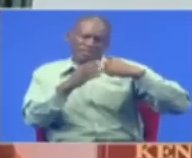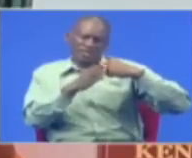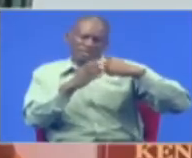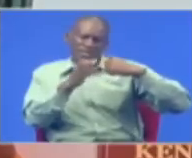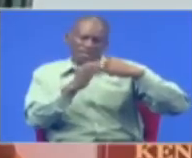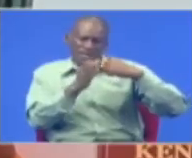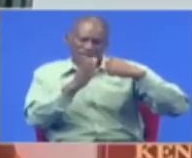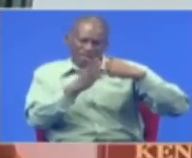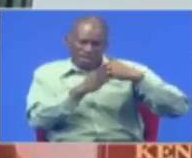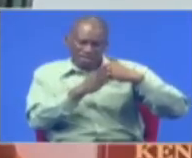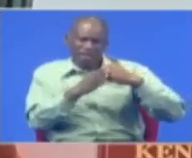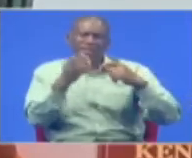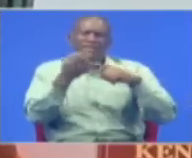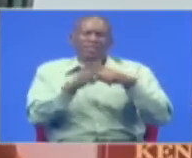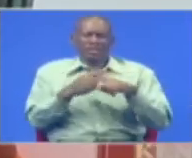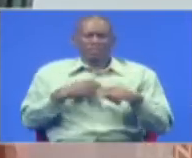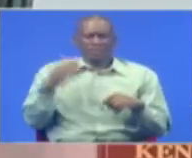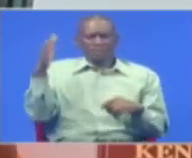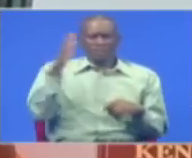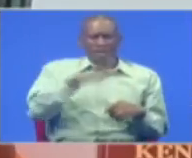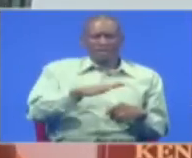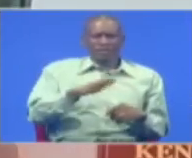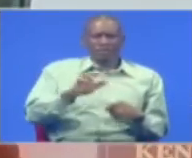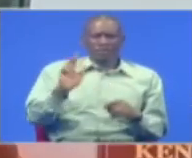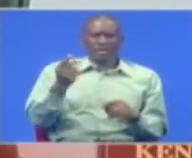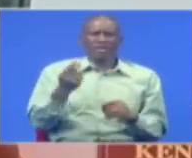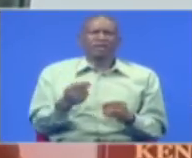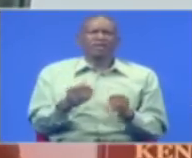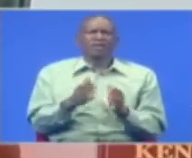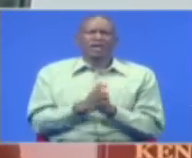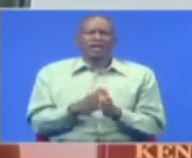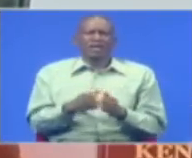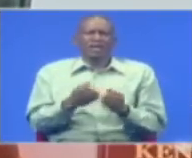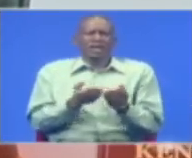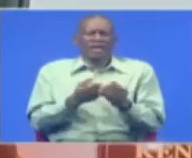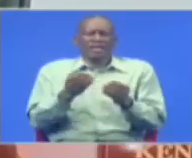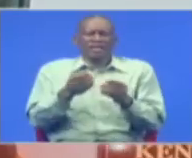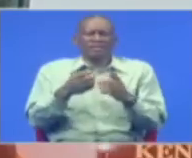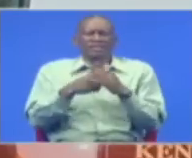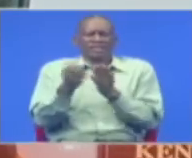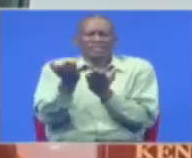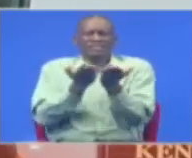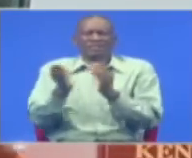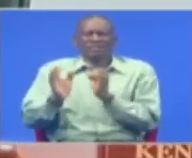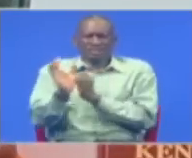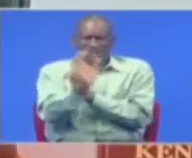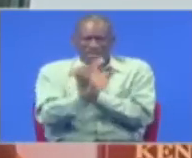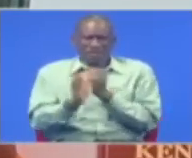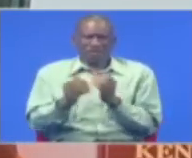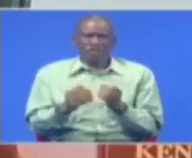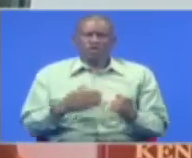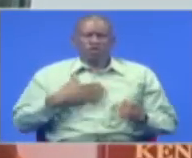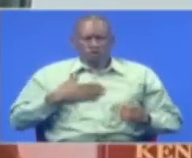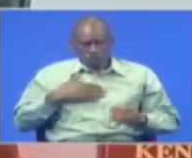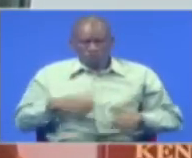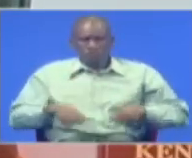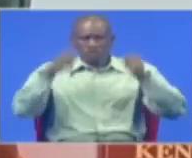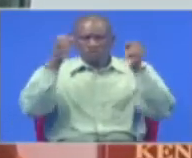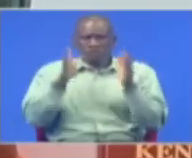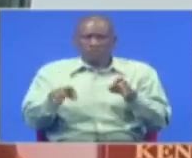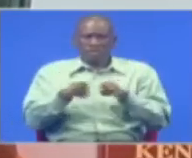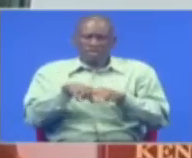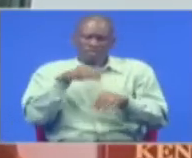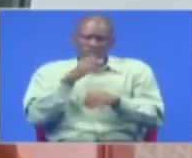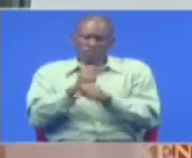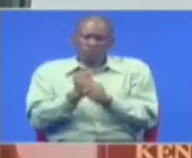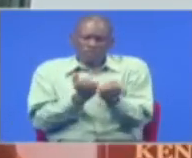1986-89. Then came back to do service to the country. Honorable Chair, in the course of doing service